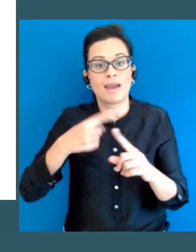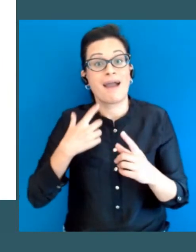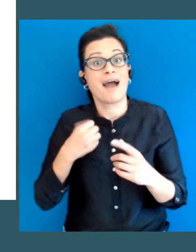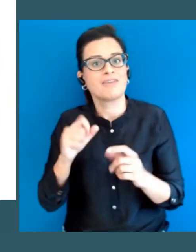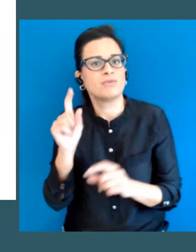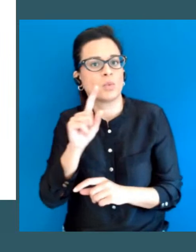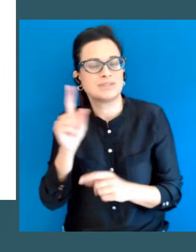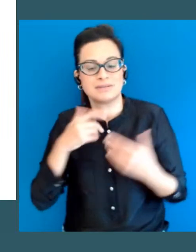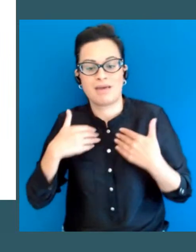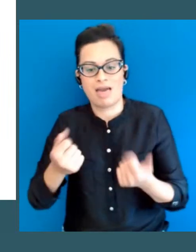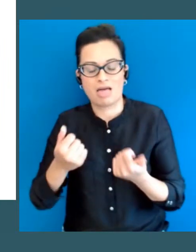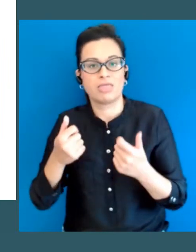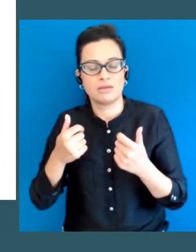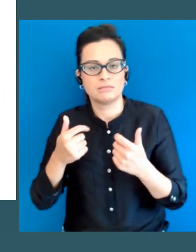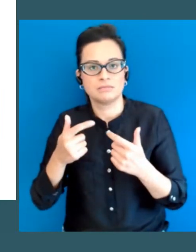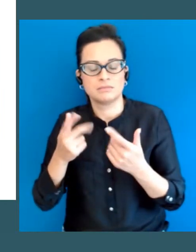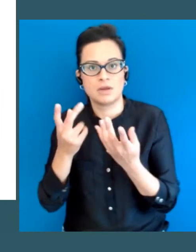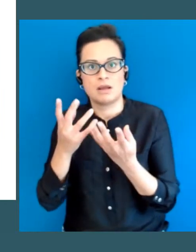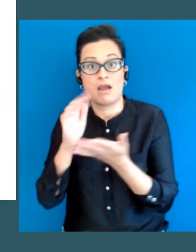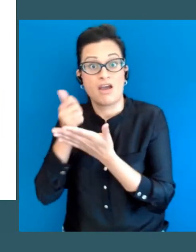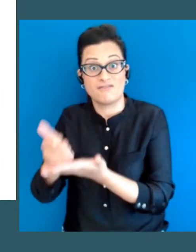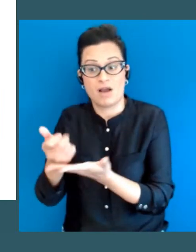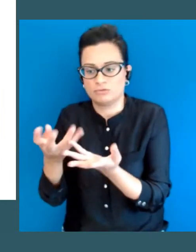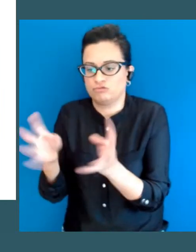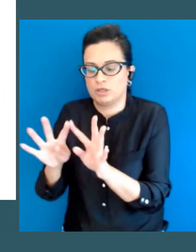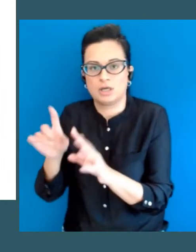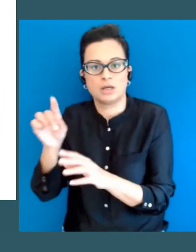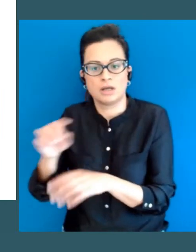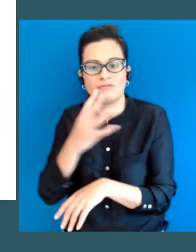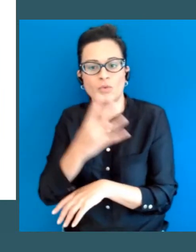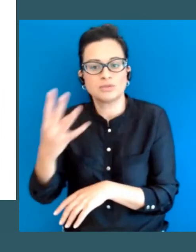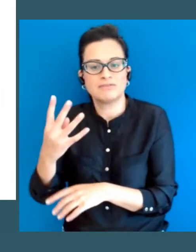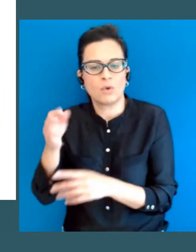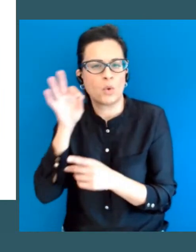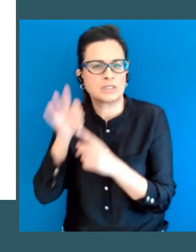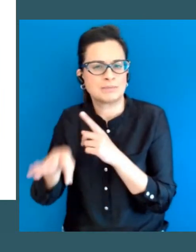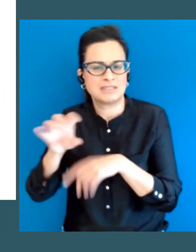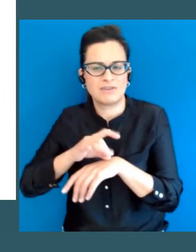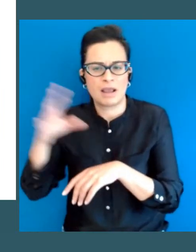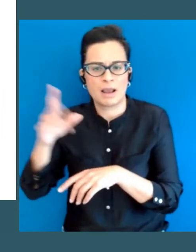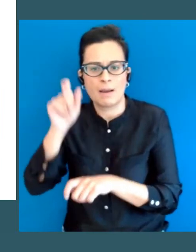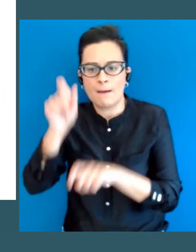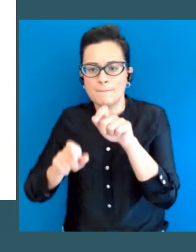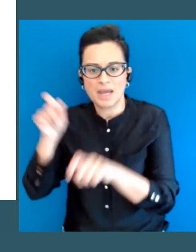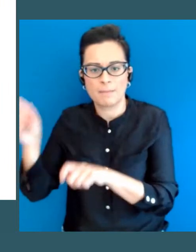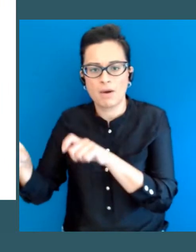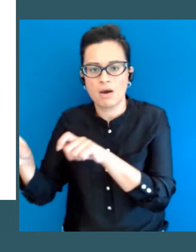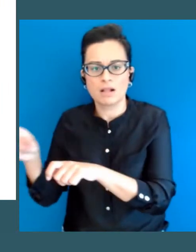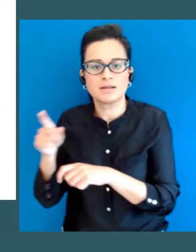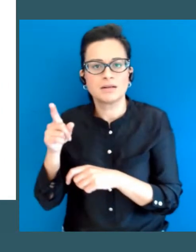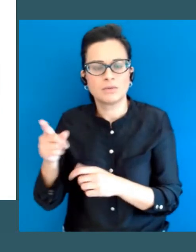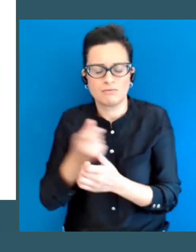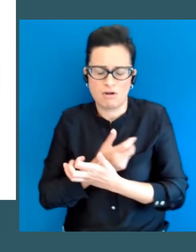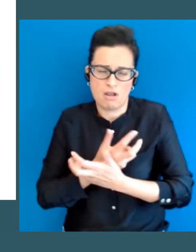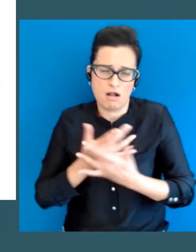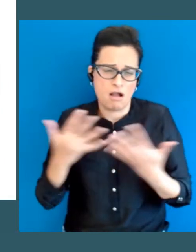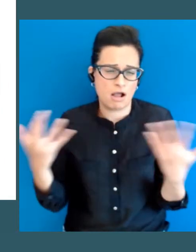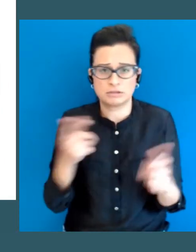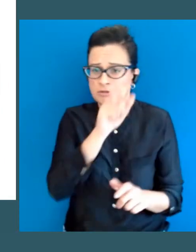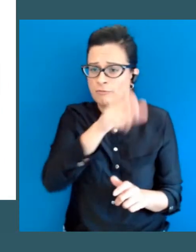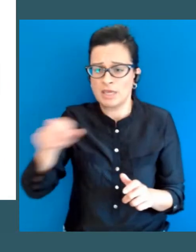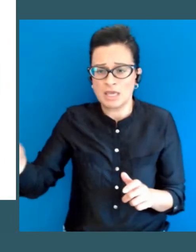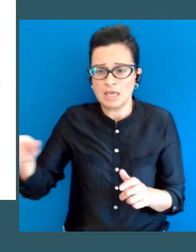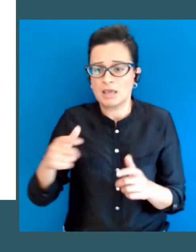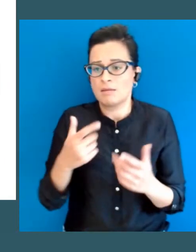which has 44 specialists, including allergy specialists, immunologists, dietitians, pharmacists, dermatologists, and primary healthcare